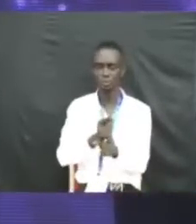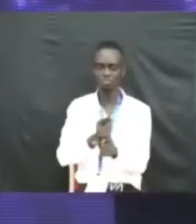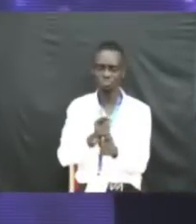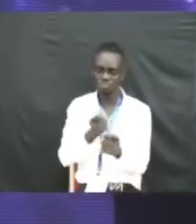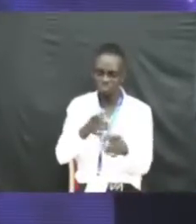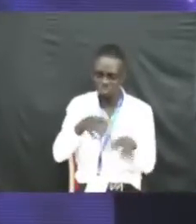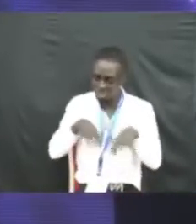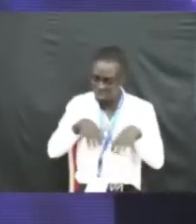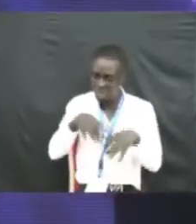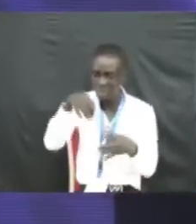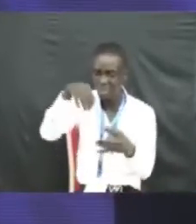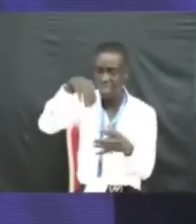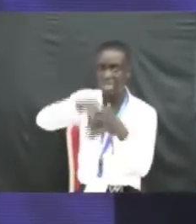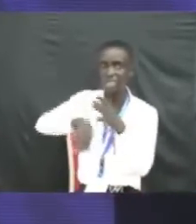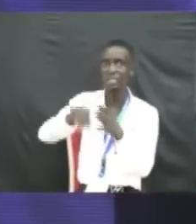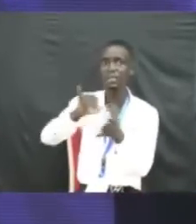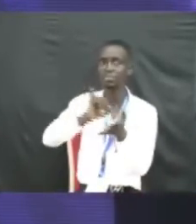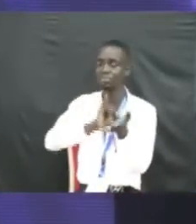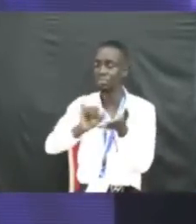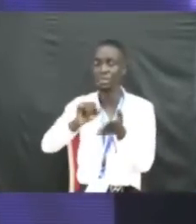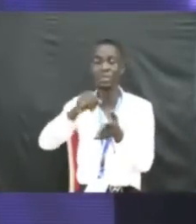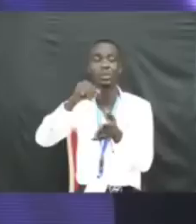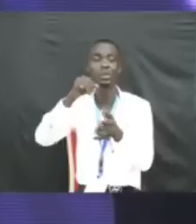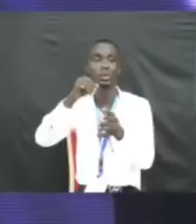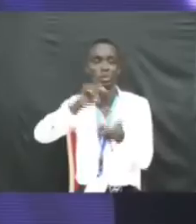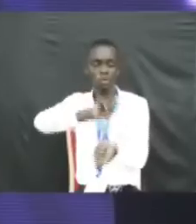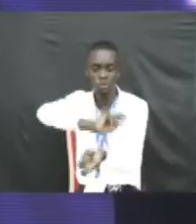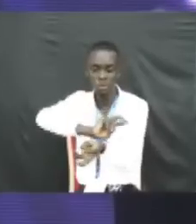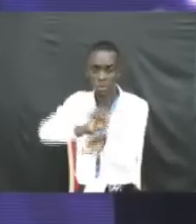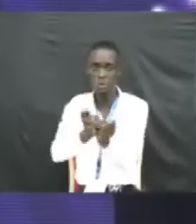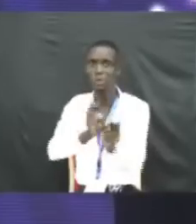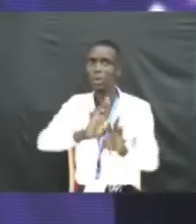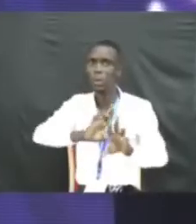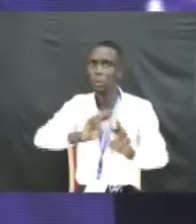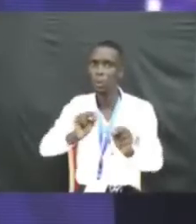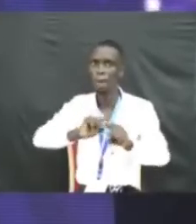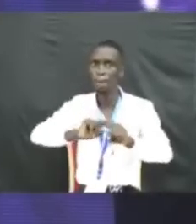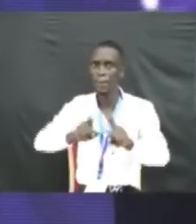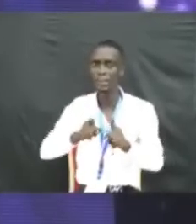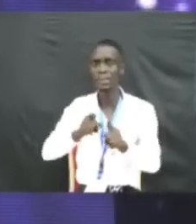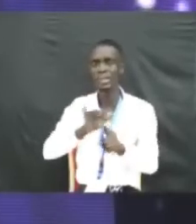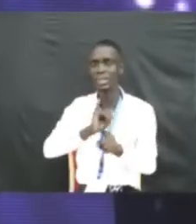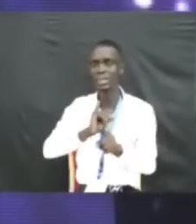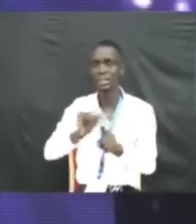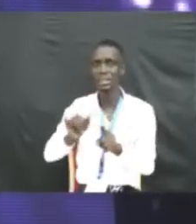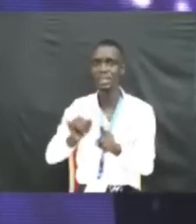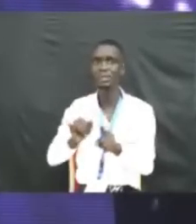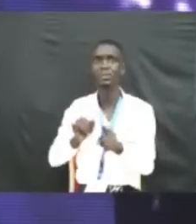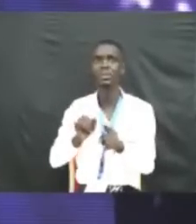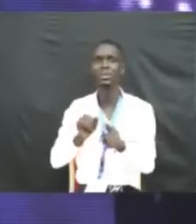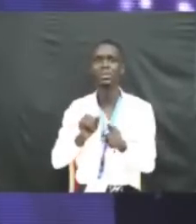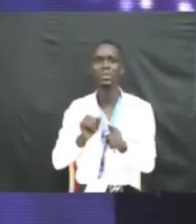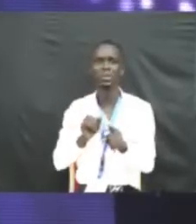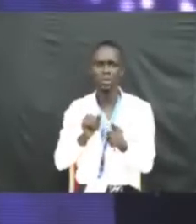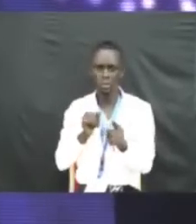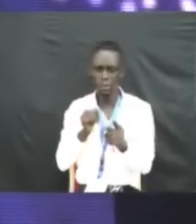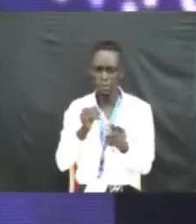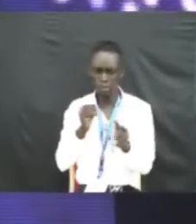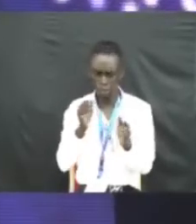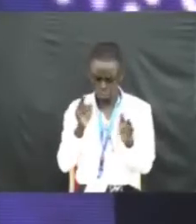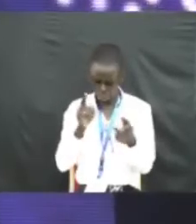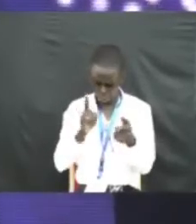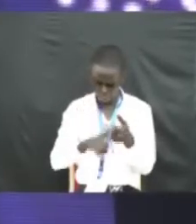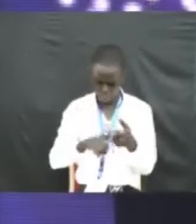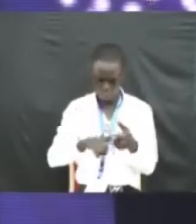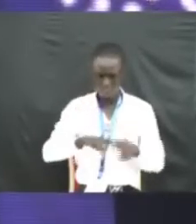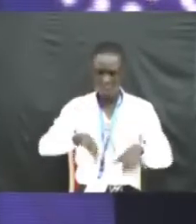into the institution to bring transformation to it but has also brought relief to Christian royals in